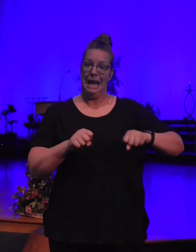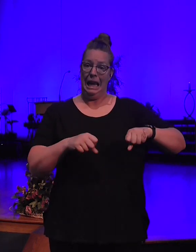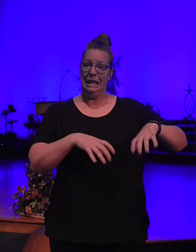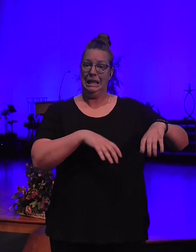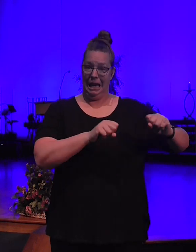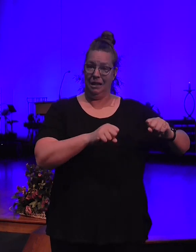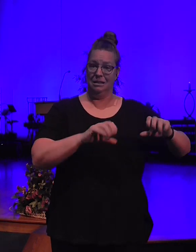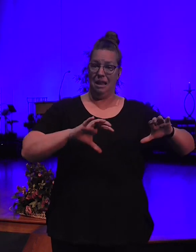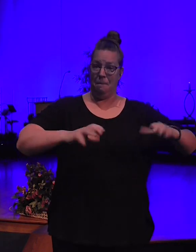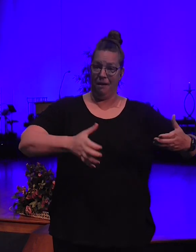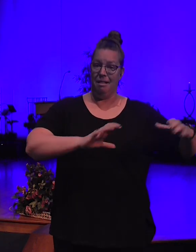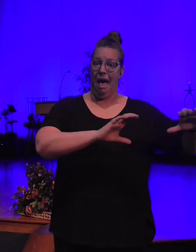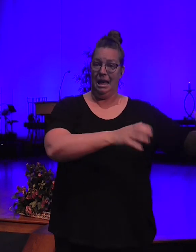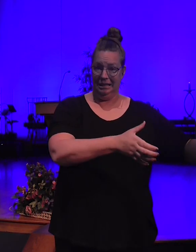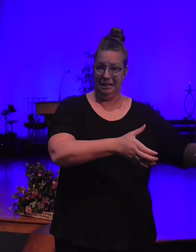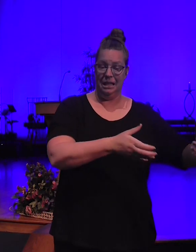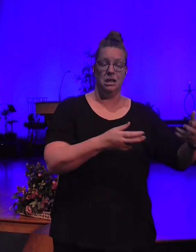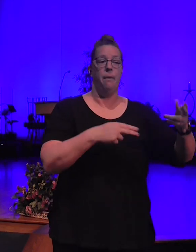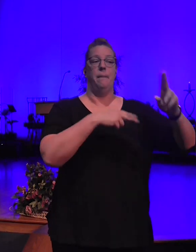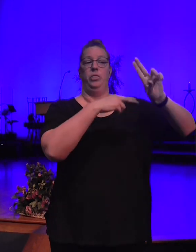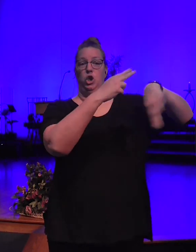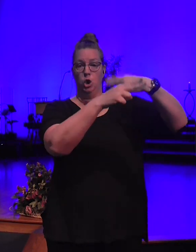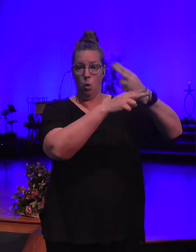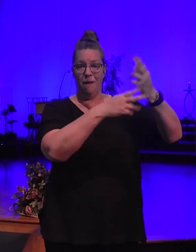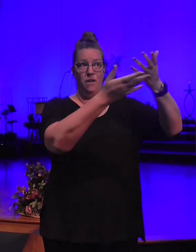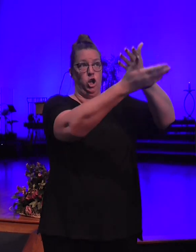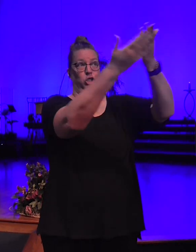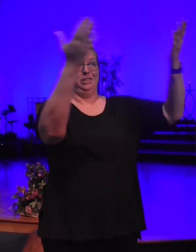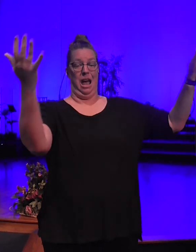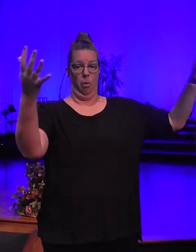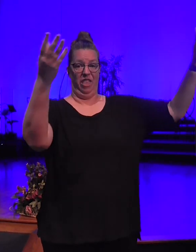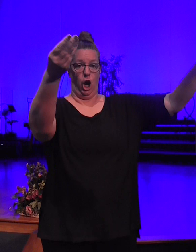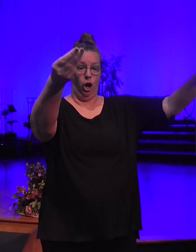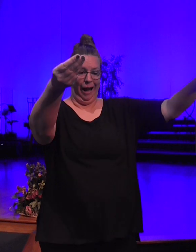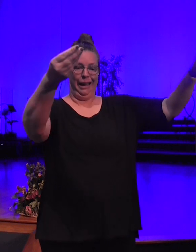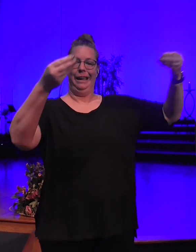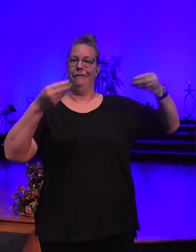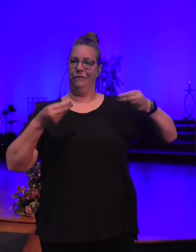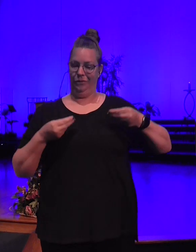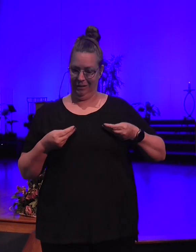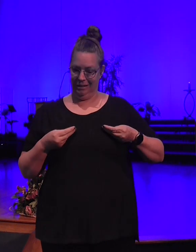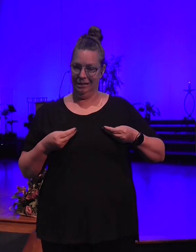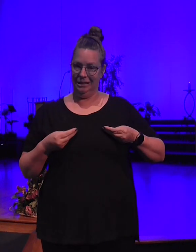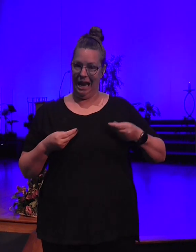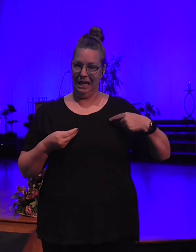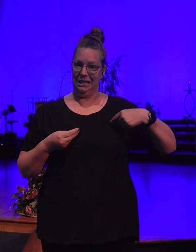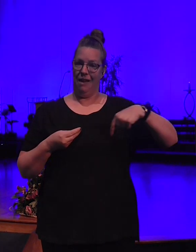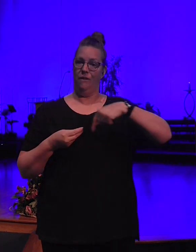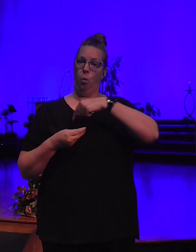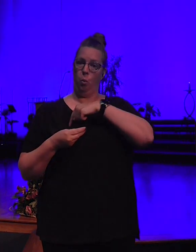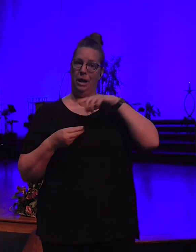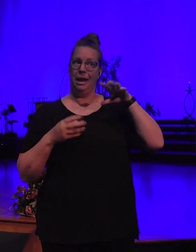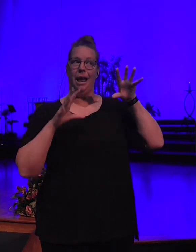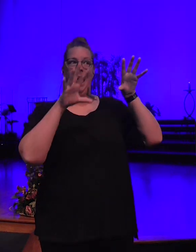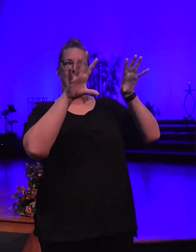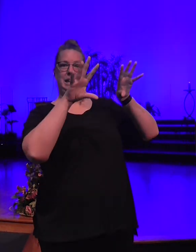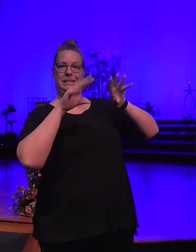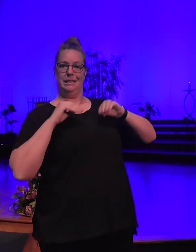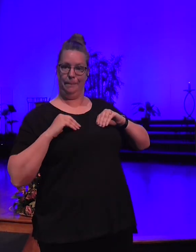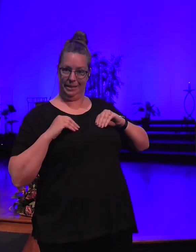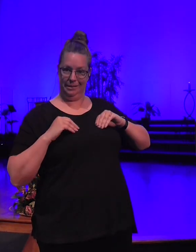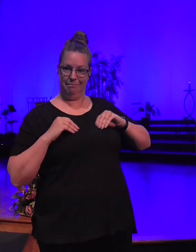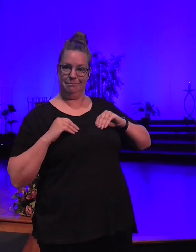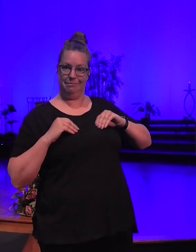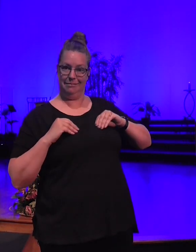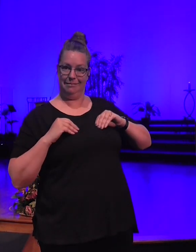classes, but the universe gives us everything. It's whether or not we can accept it. And